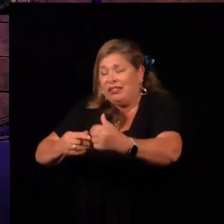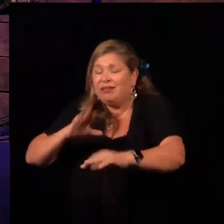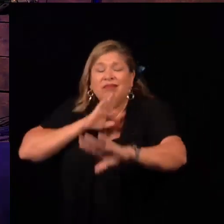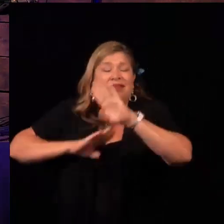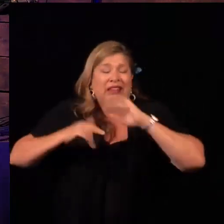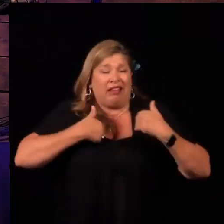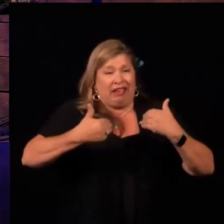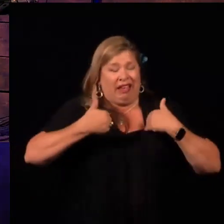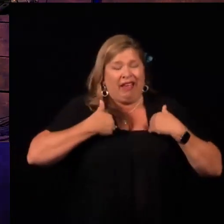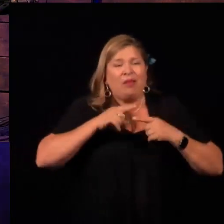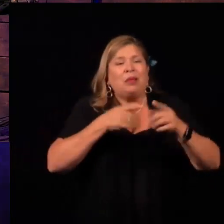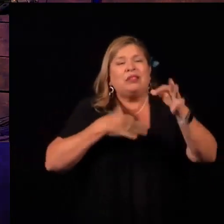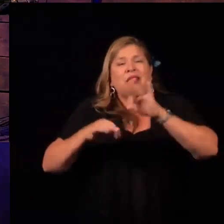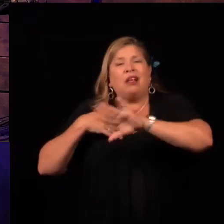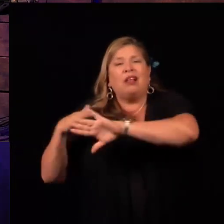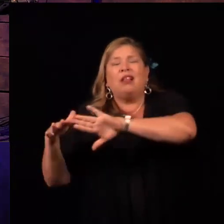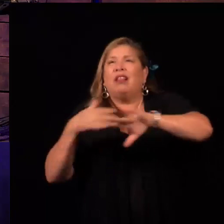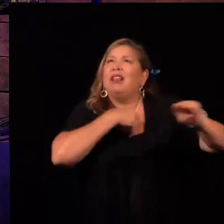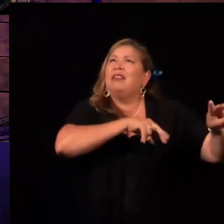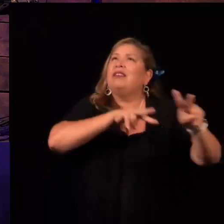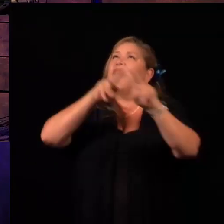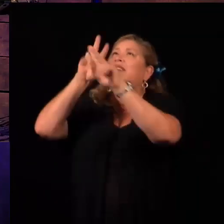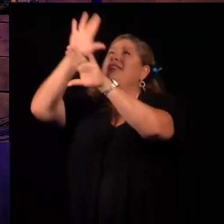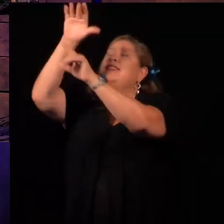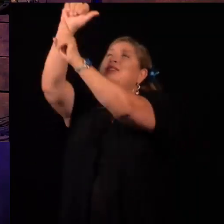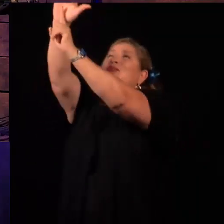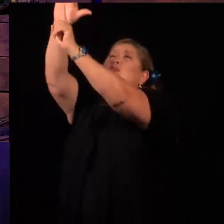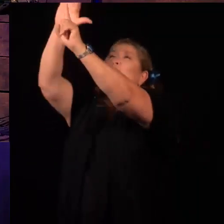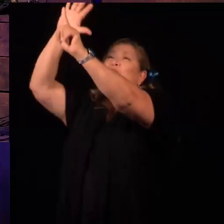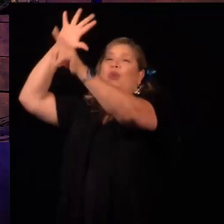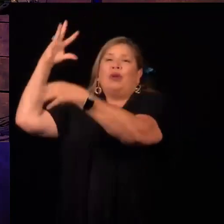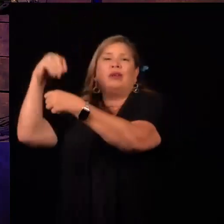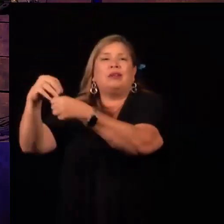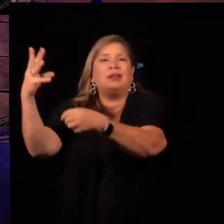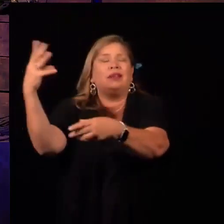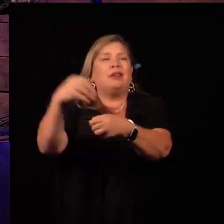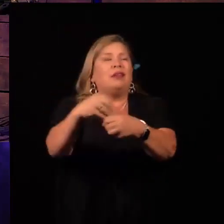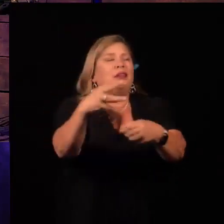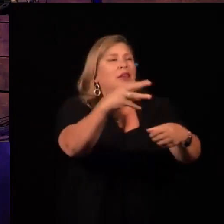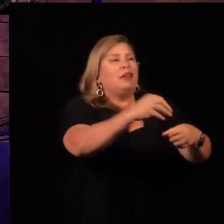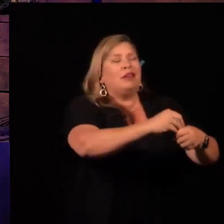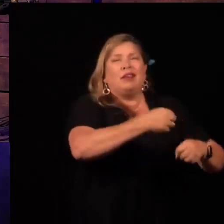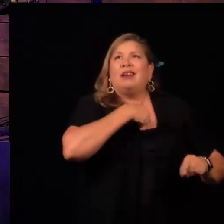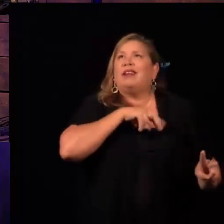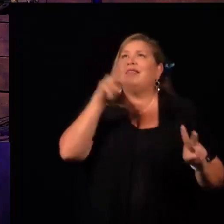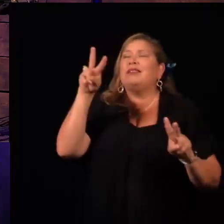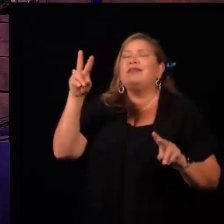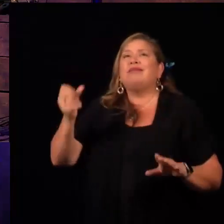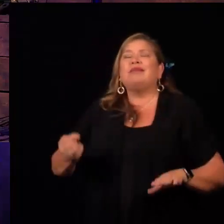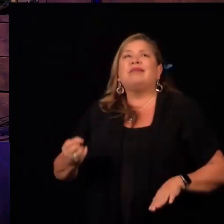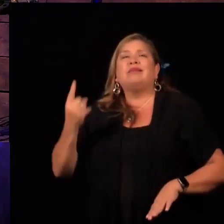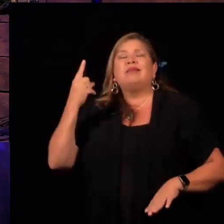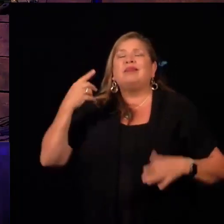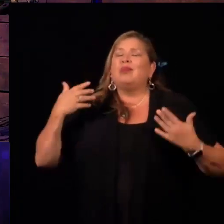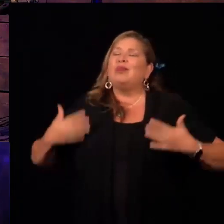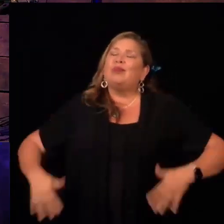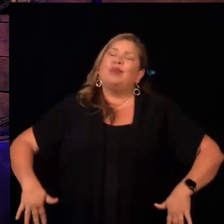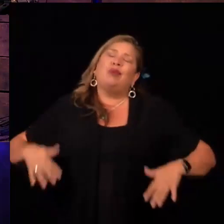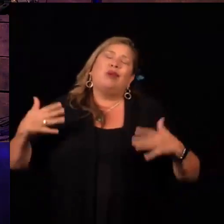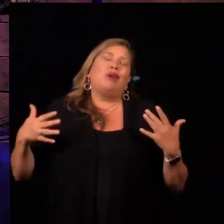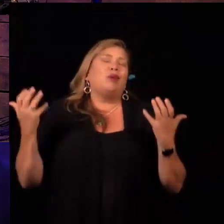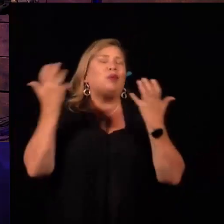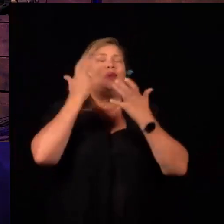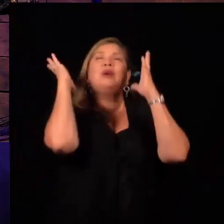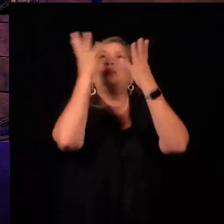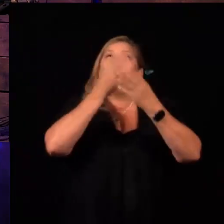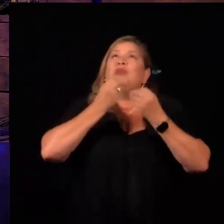am unaware of these afflictions eclipsed by glory, and I realize just